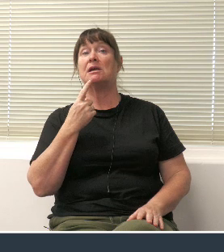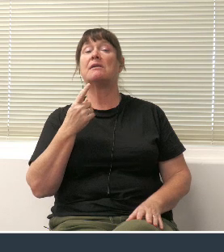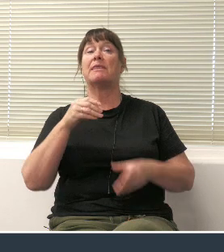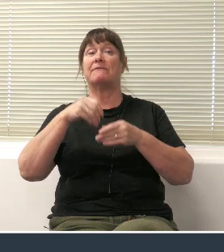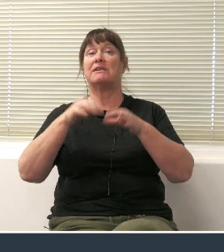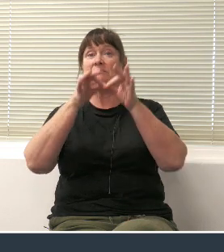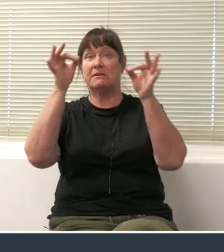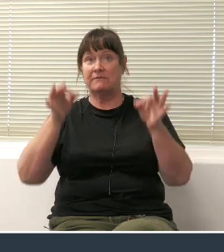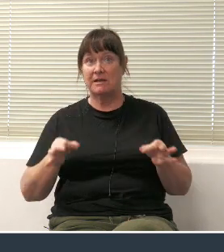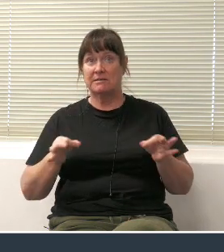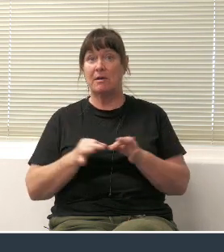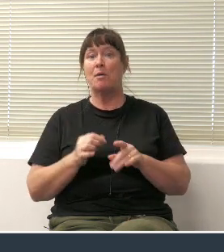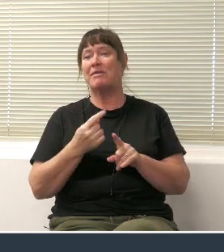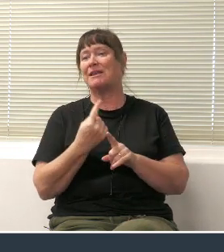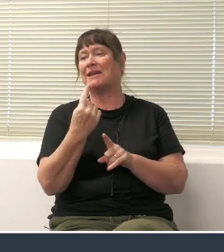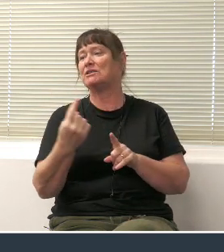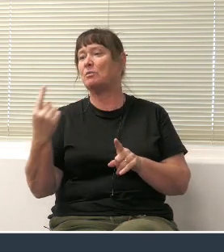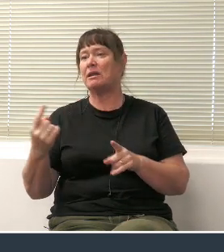but then be more specific within each activity.